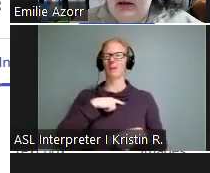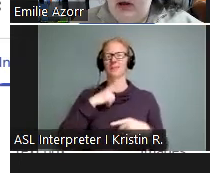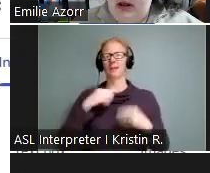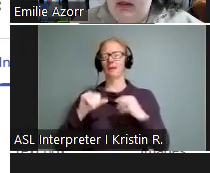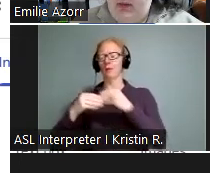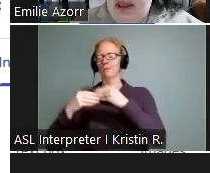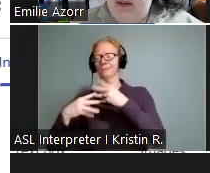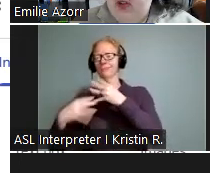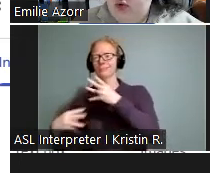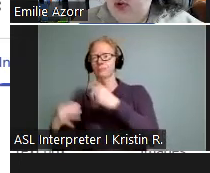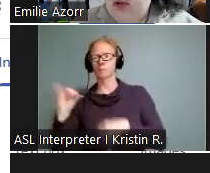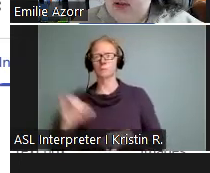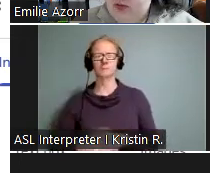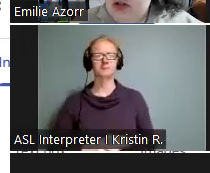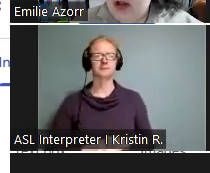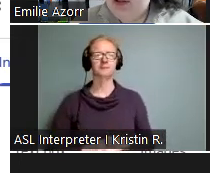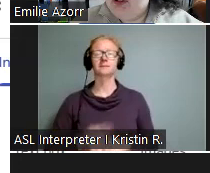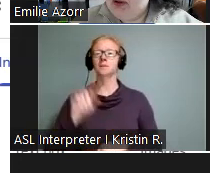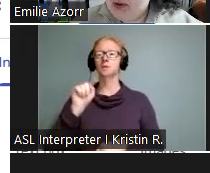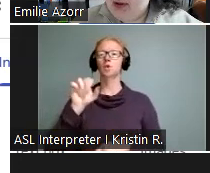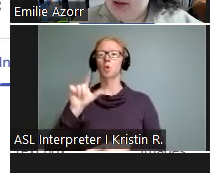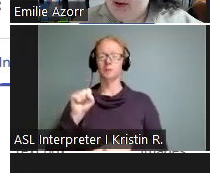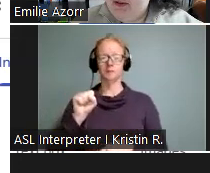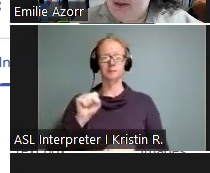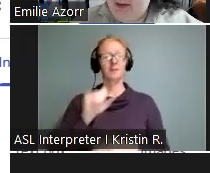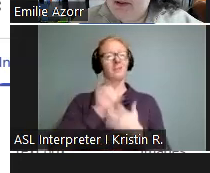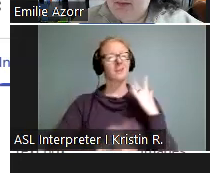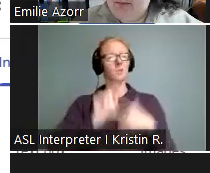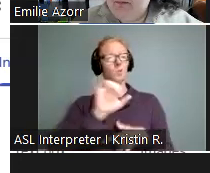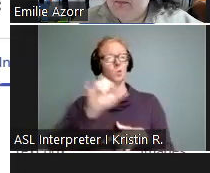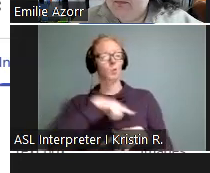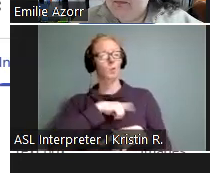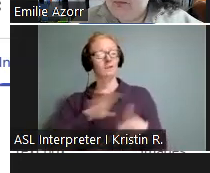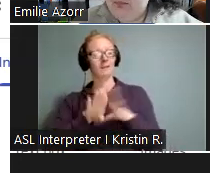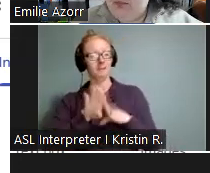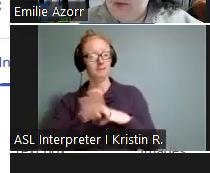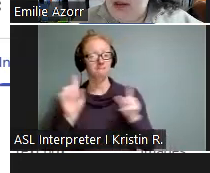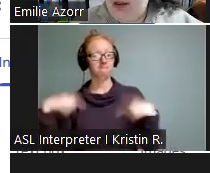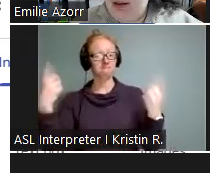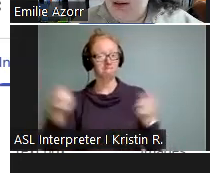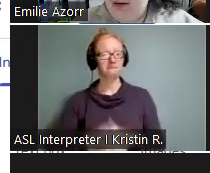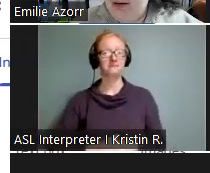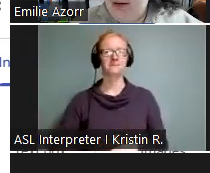subpages. Then we have tools, which houses the tools that we've developed.